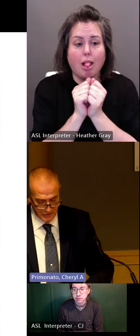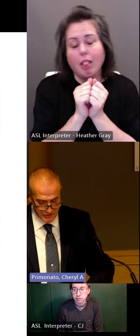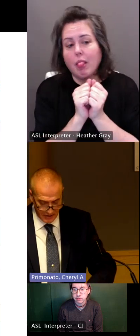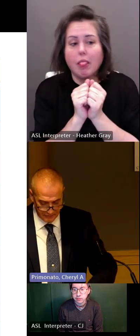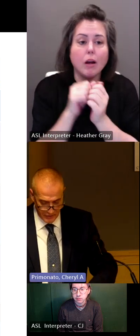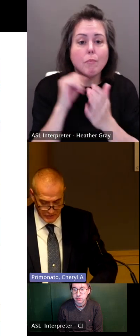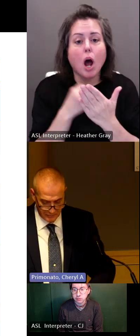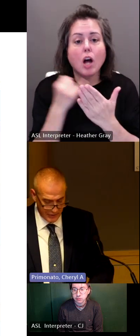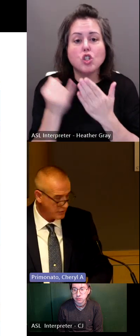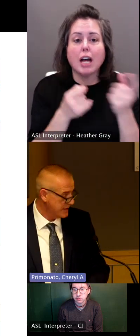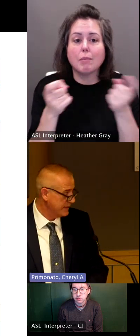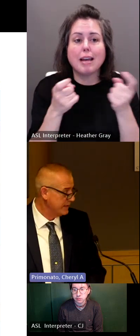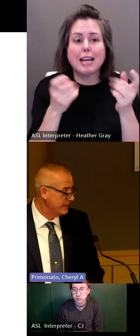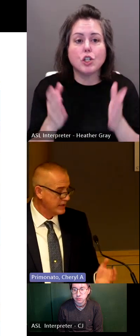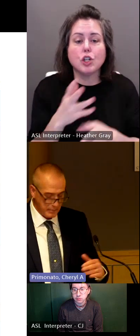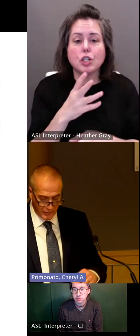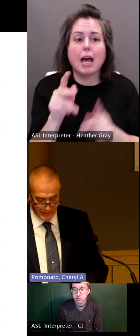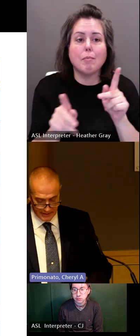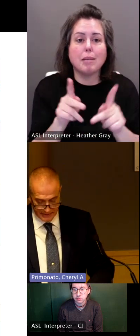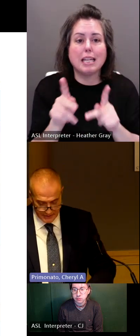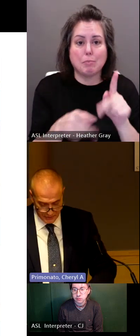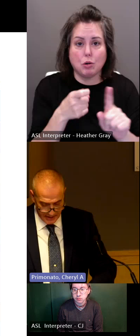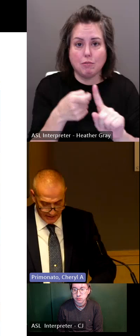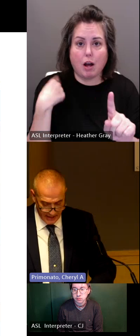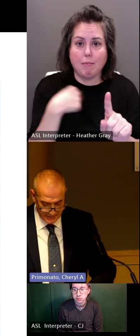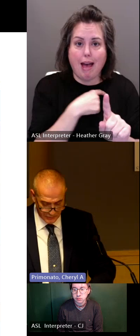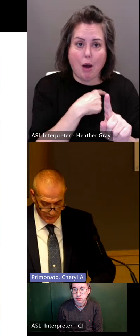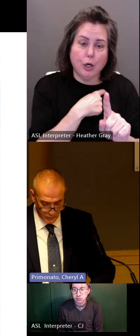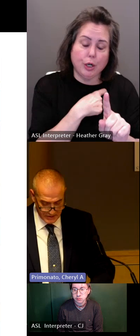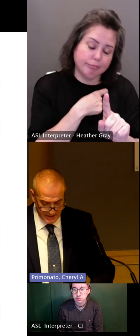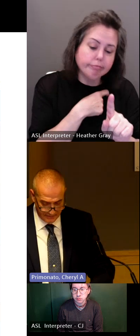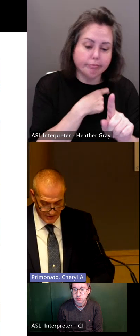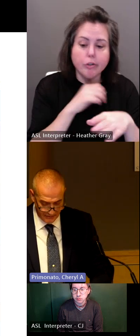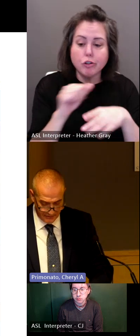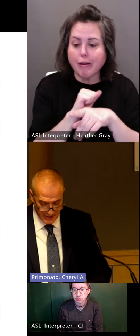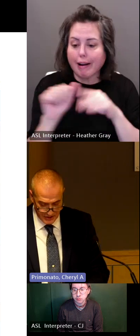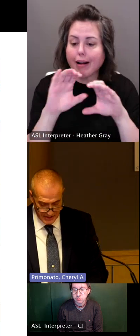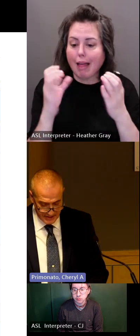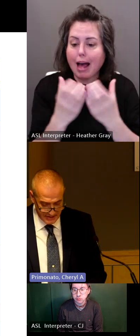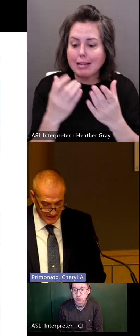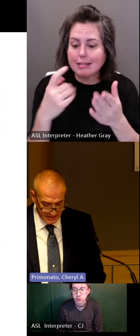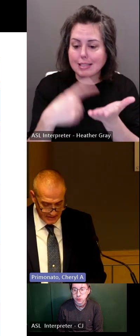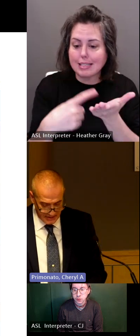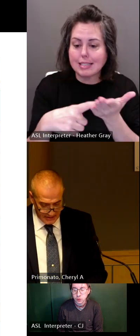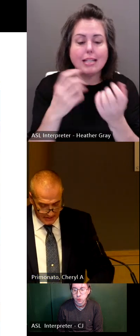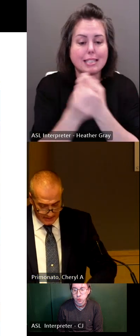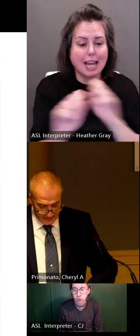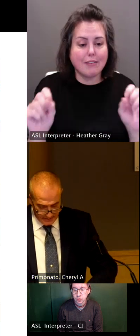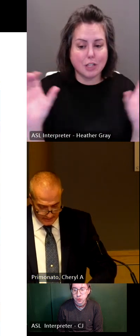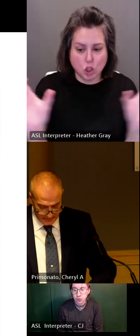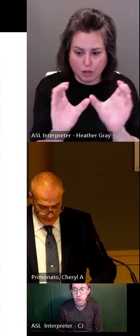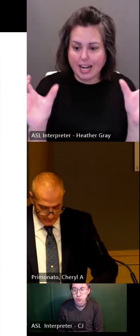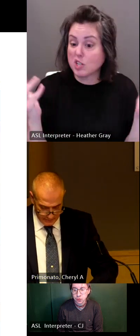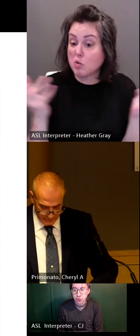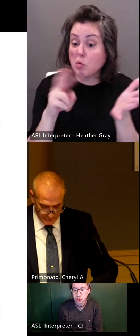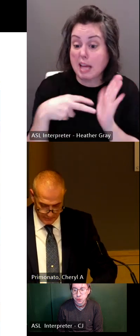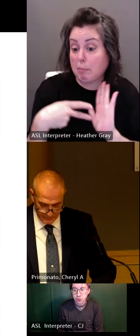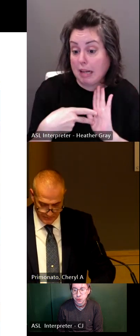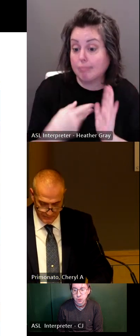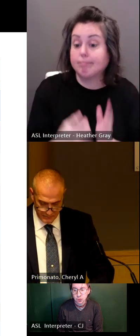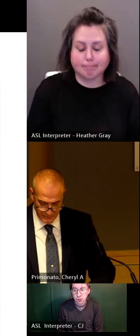project managers and other folks from PRT to put on a training class for what safety certification is.